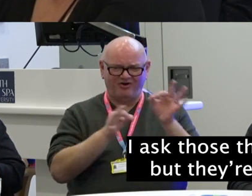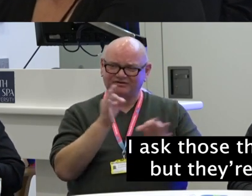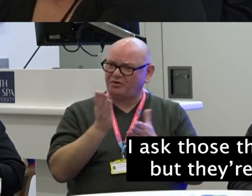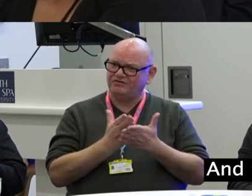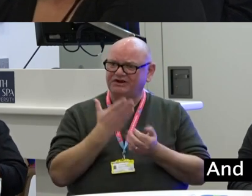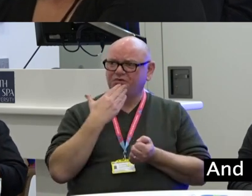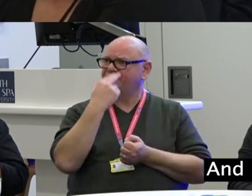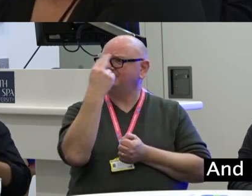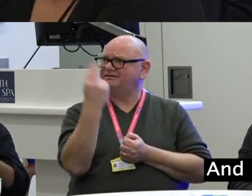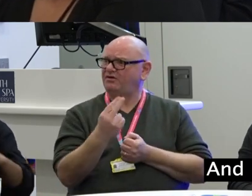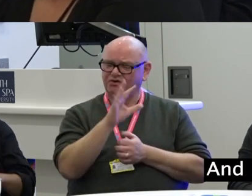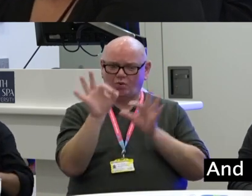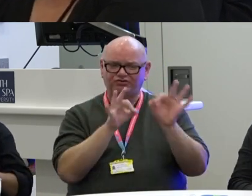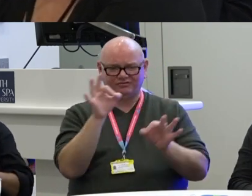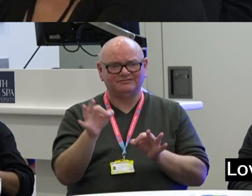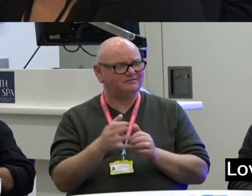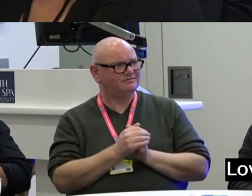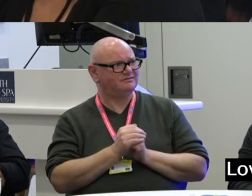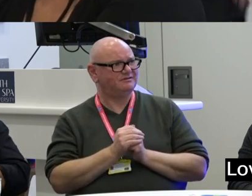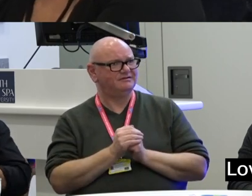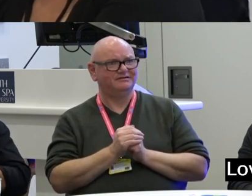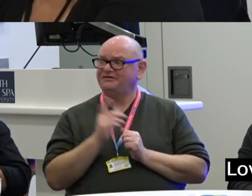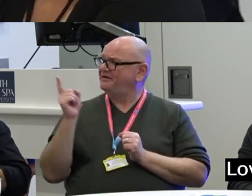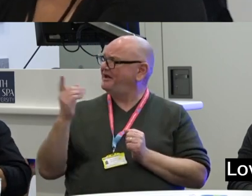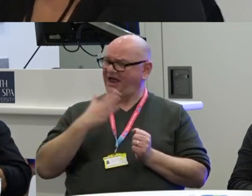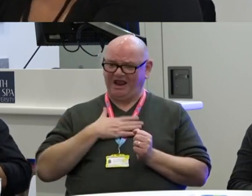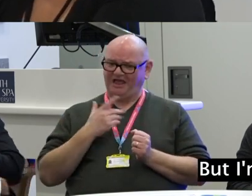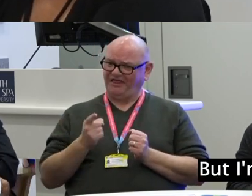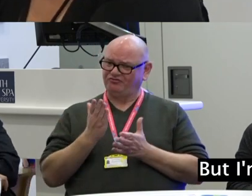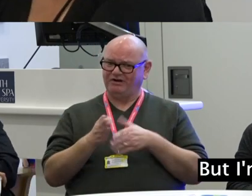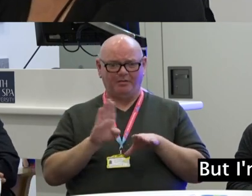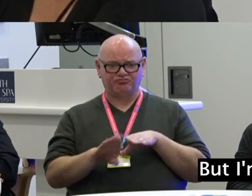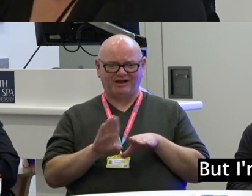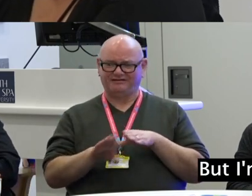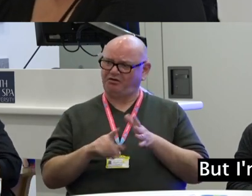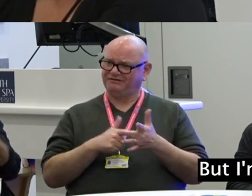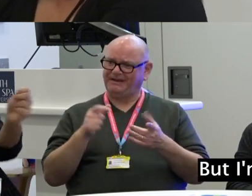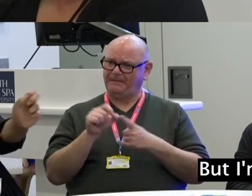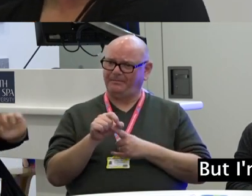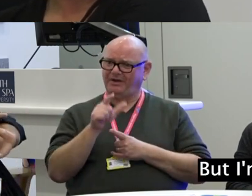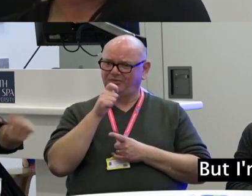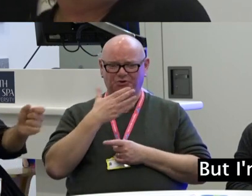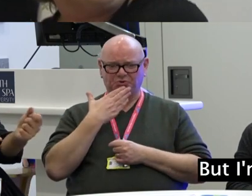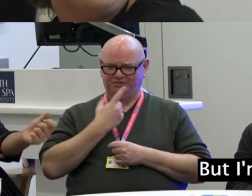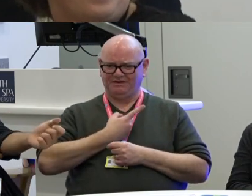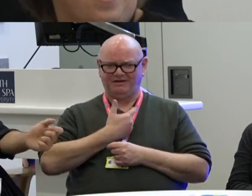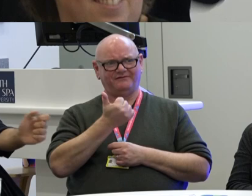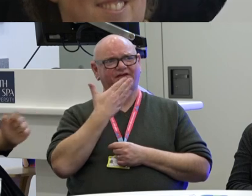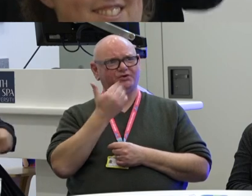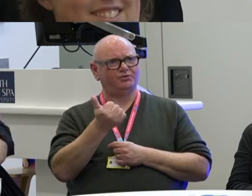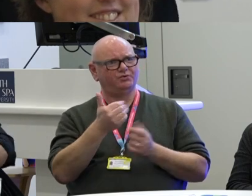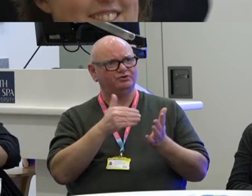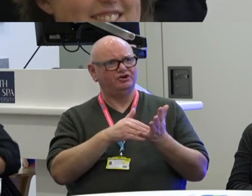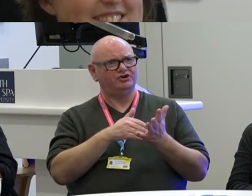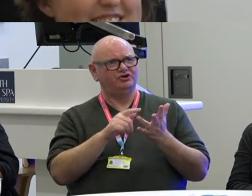questions, and it's a great starting point. Love that. Super practical tip, actually. I'm going to take that away. Zoe,